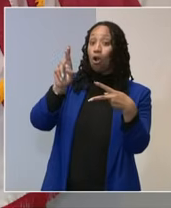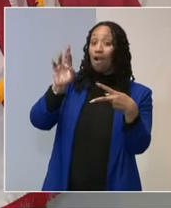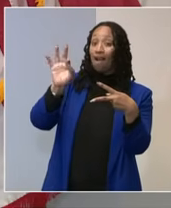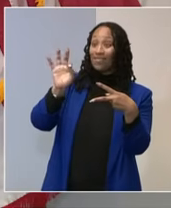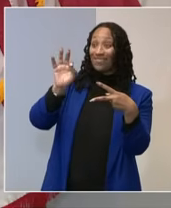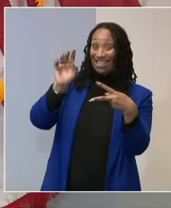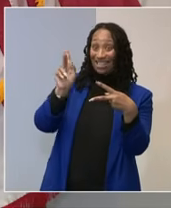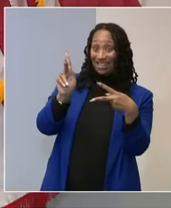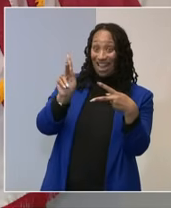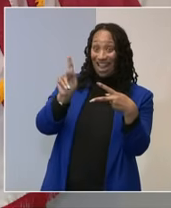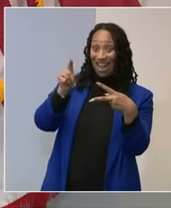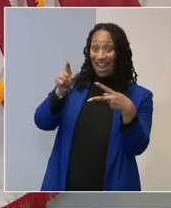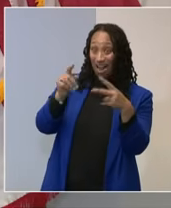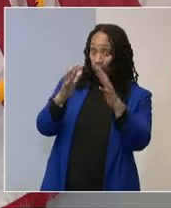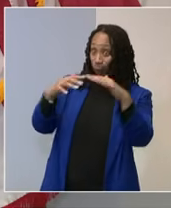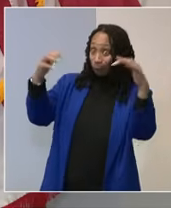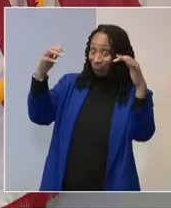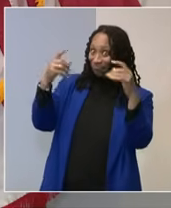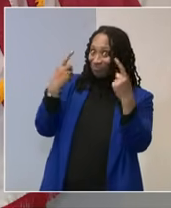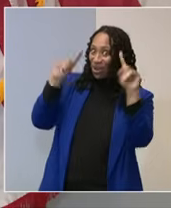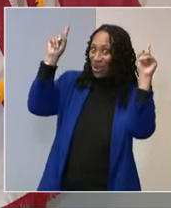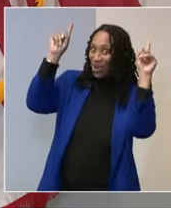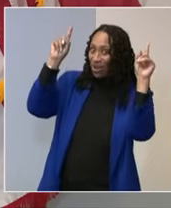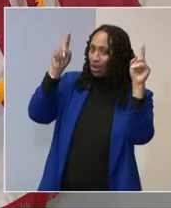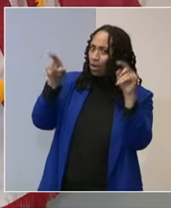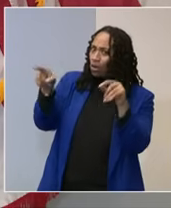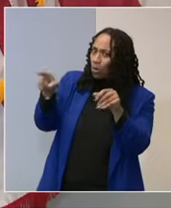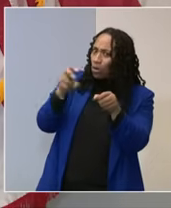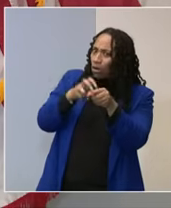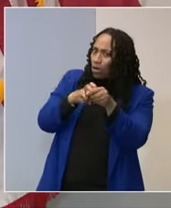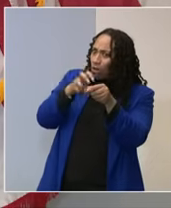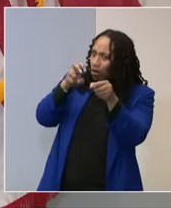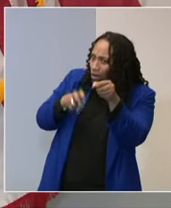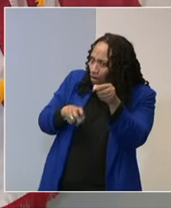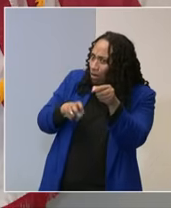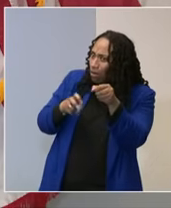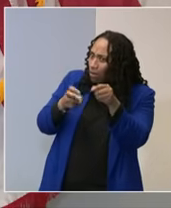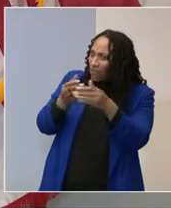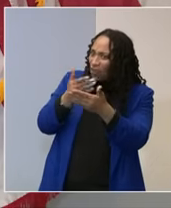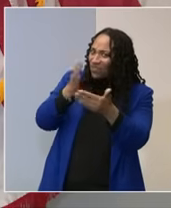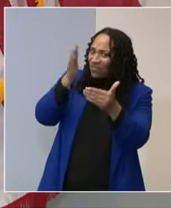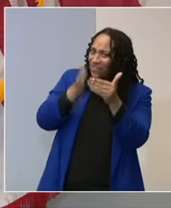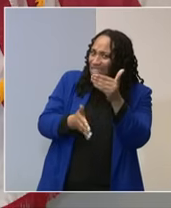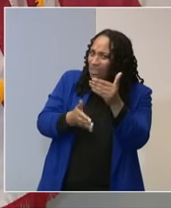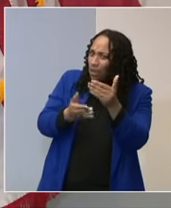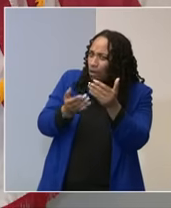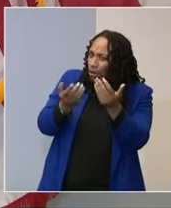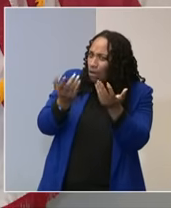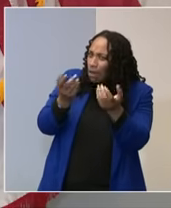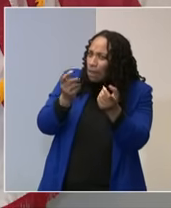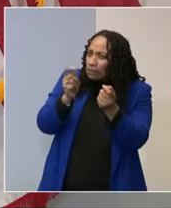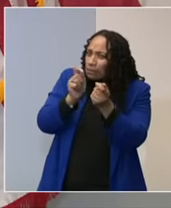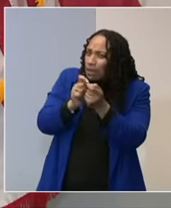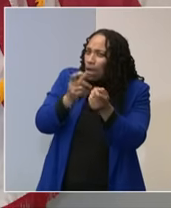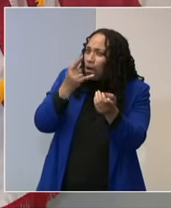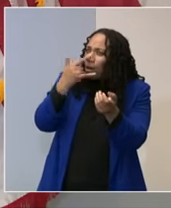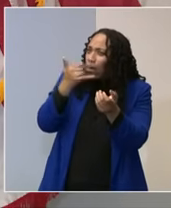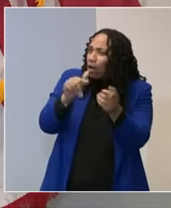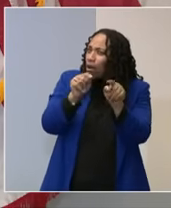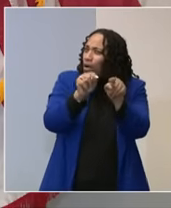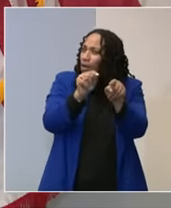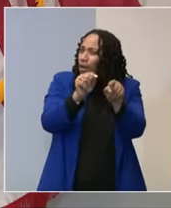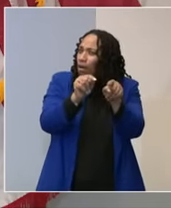implemented by the time you're out of office. It'll still be sort of the nitty-gritty details of getting that actually done will be passed off to the